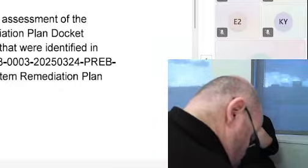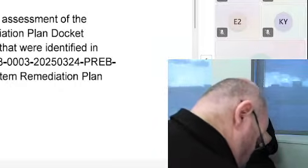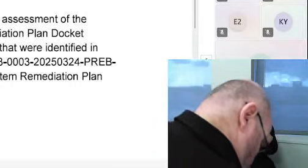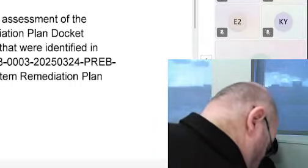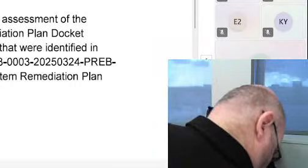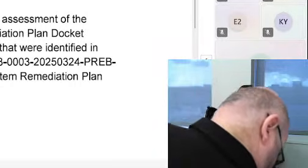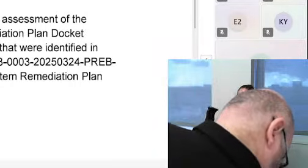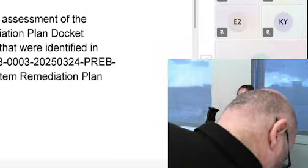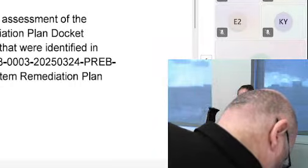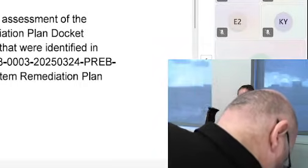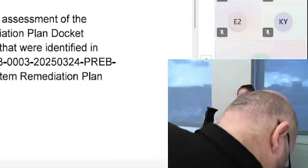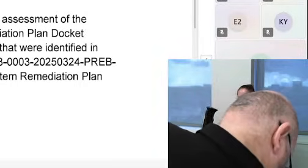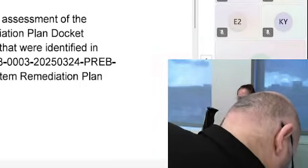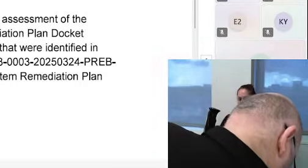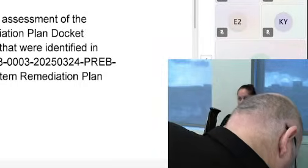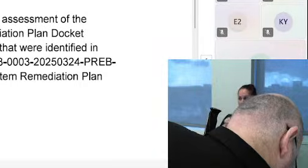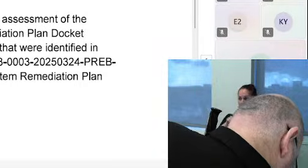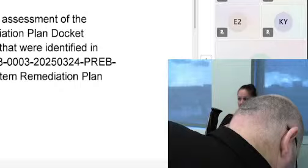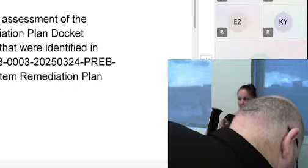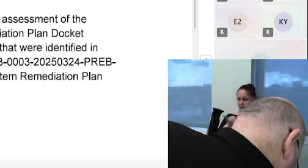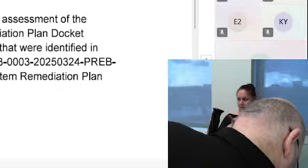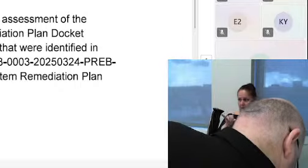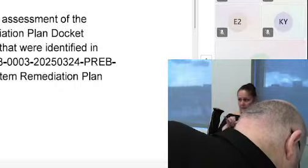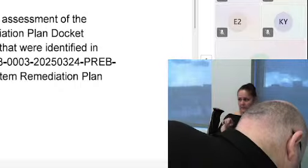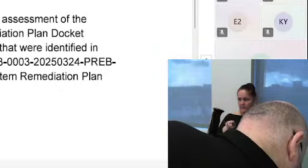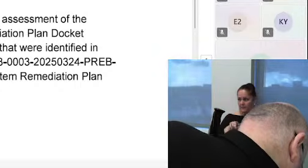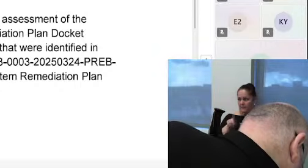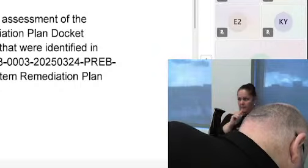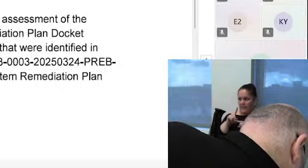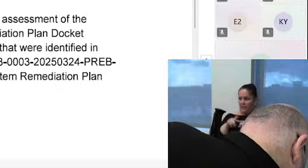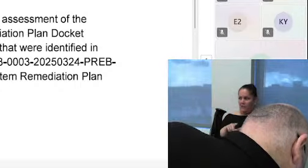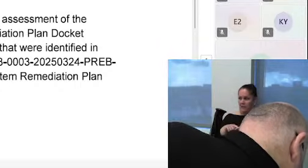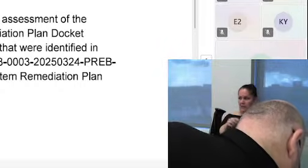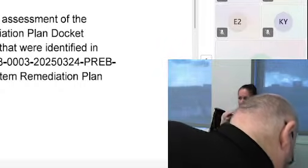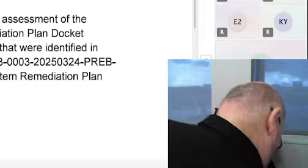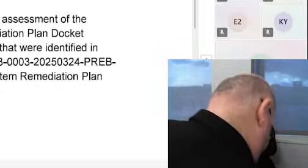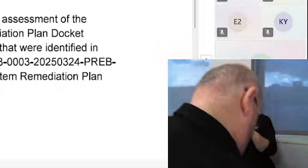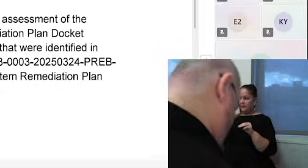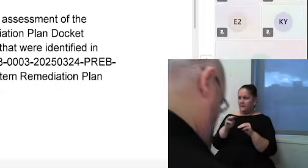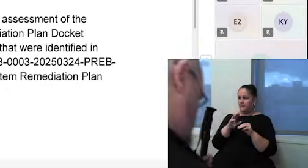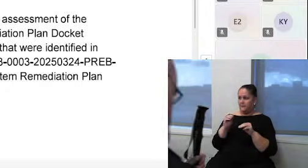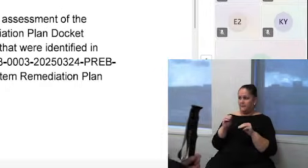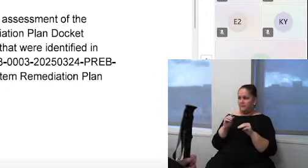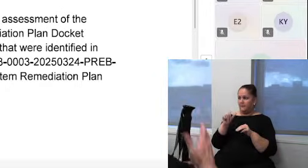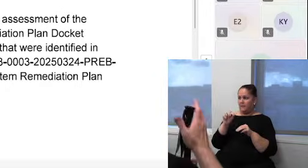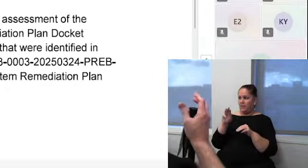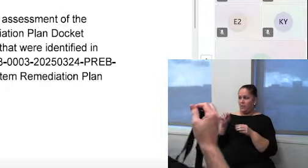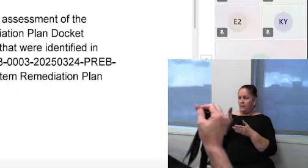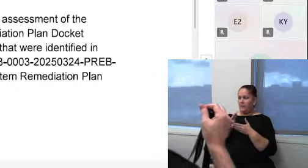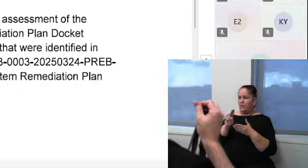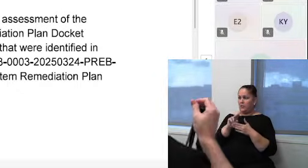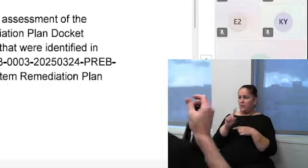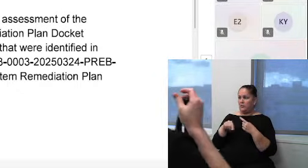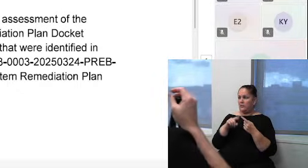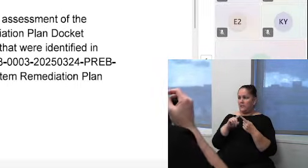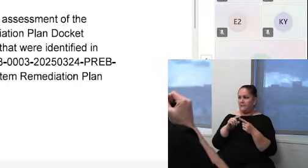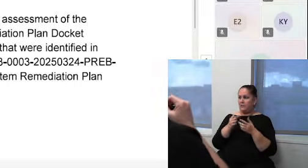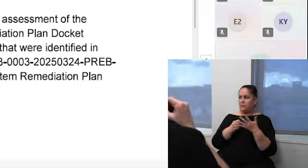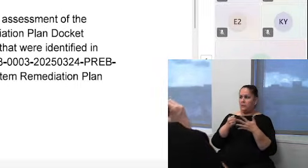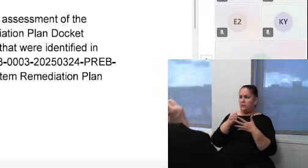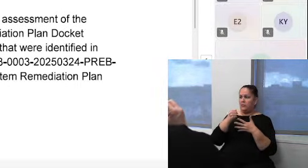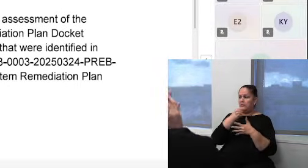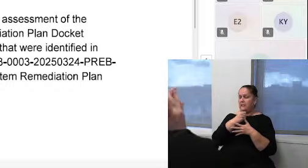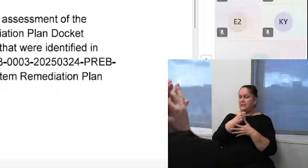distribution systems. Yes. Yeah. Are these studies the same as a reliability methodology that Luma